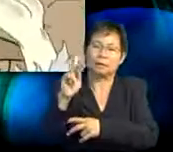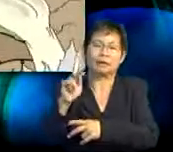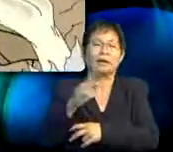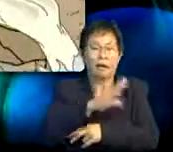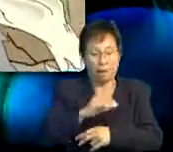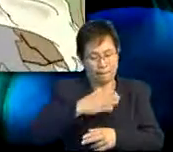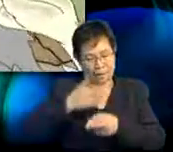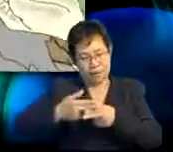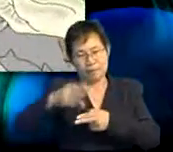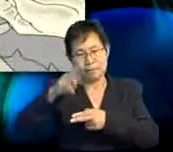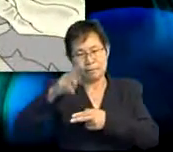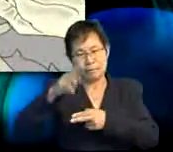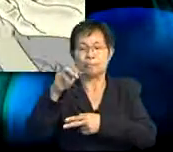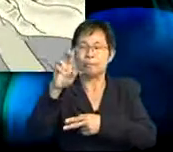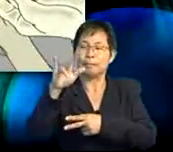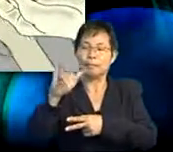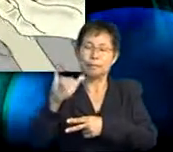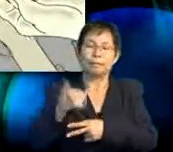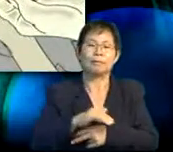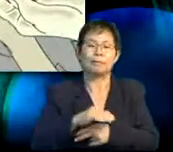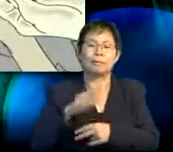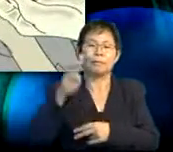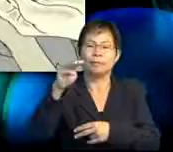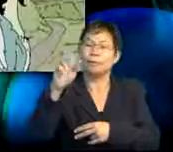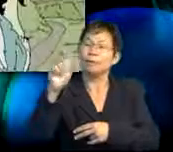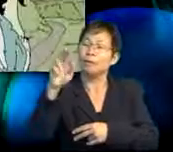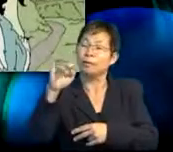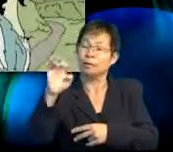a gypsy princess. I've been all over the world.